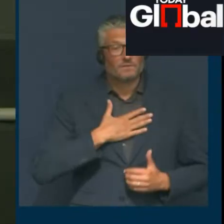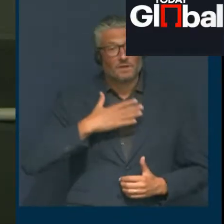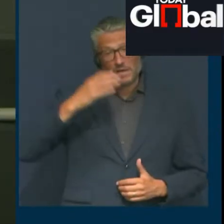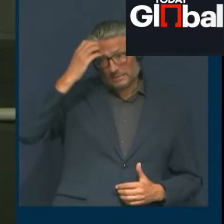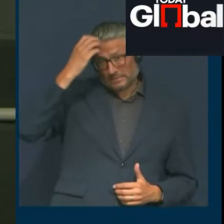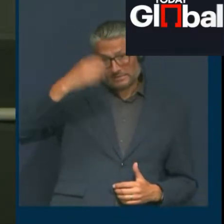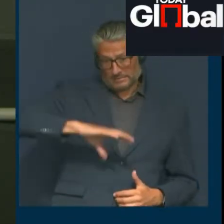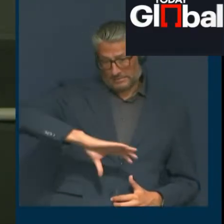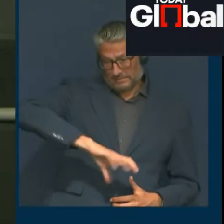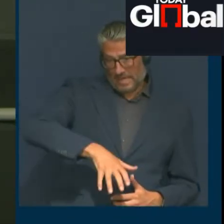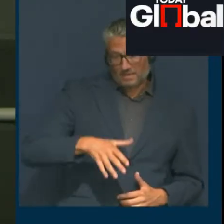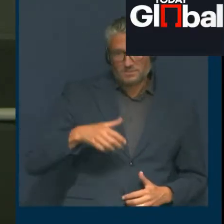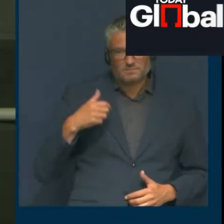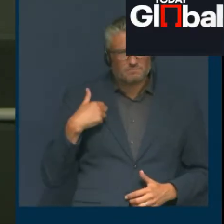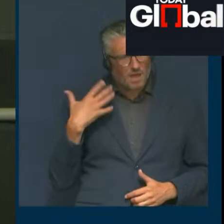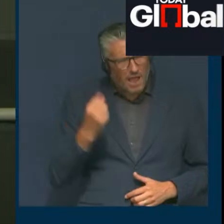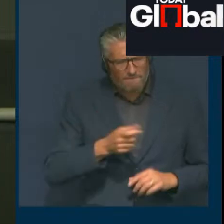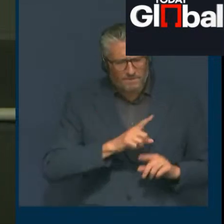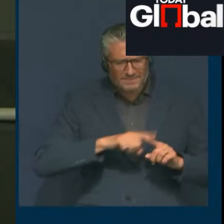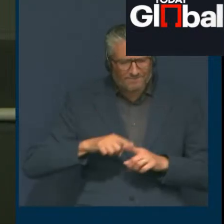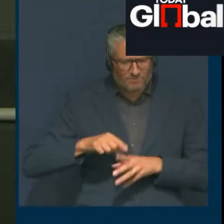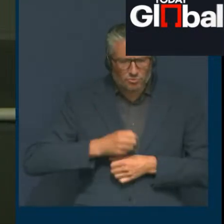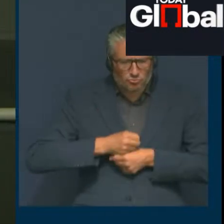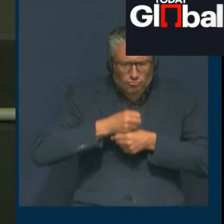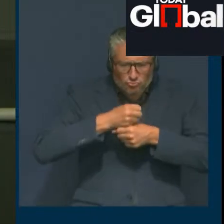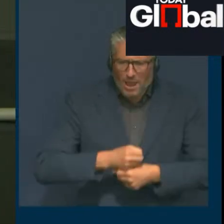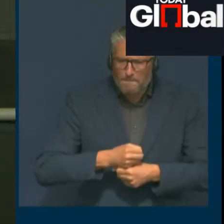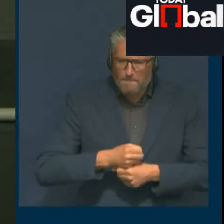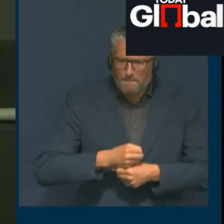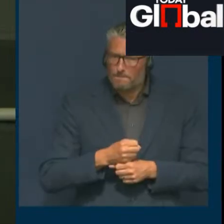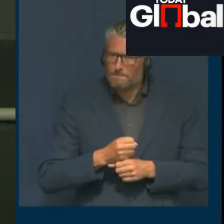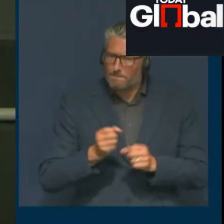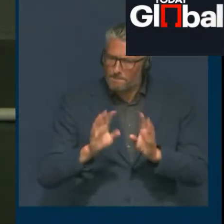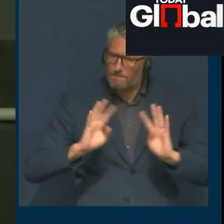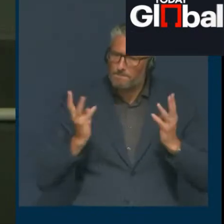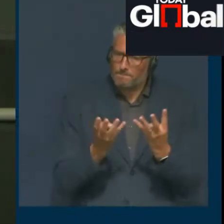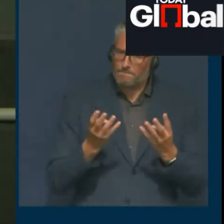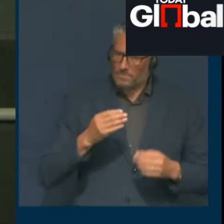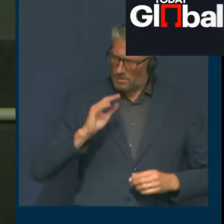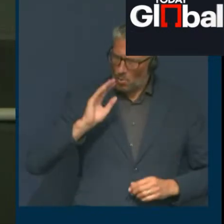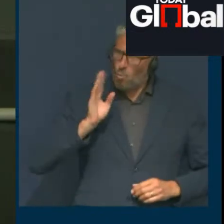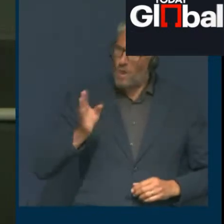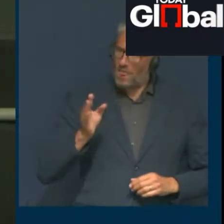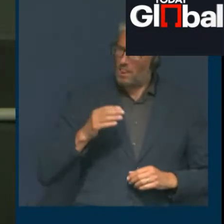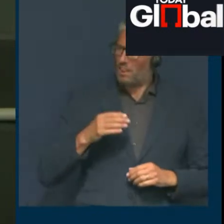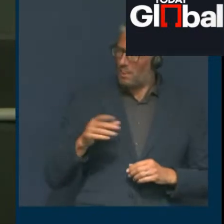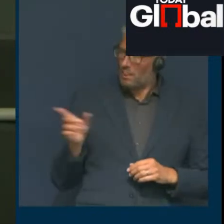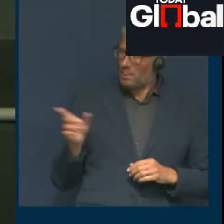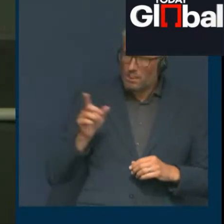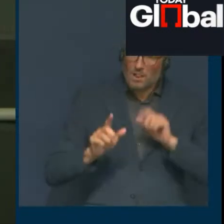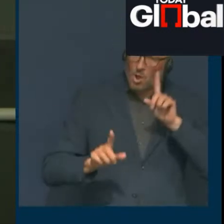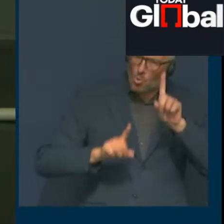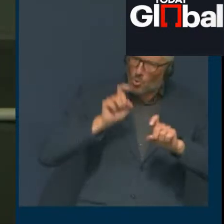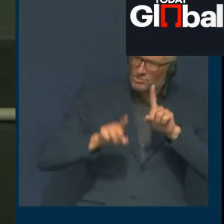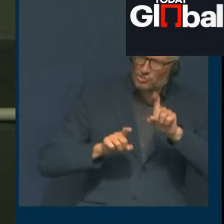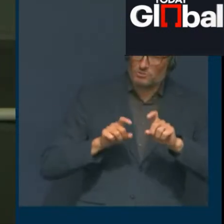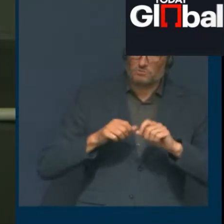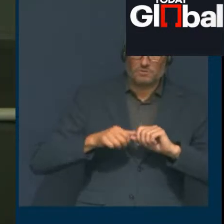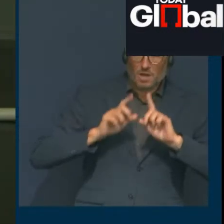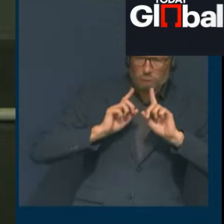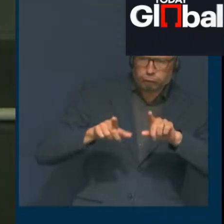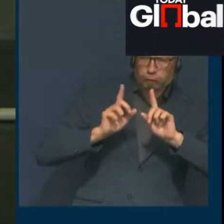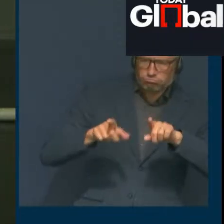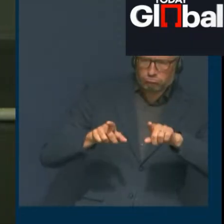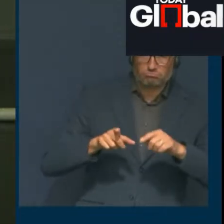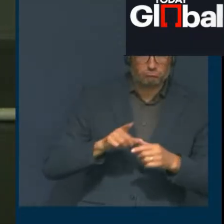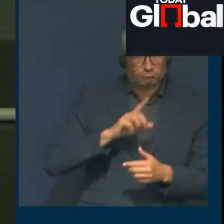representatives of the various relevant national entities so as to provide accurate and comprehensive answers to your inquiries. We reaffirm